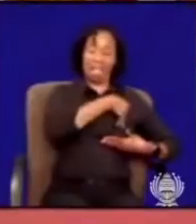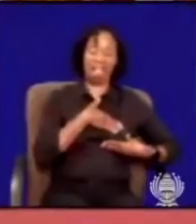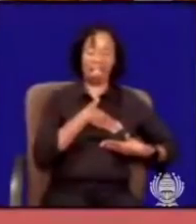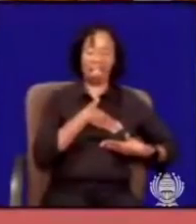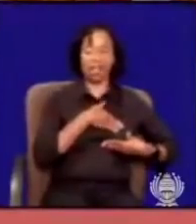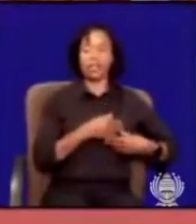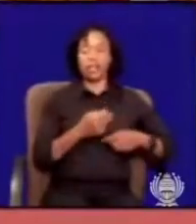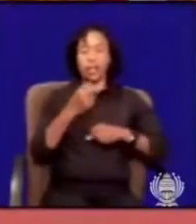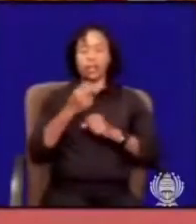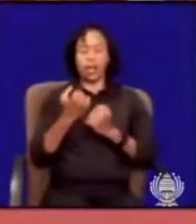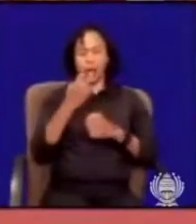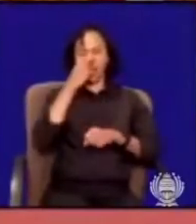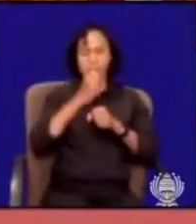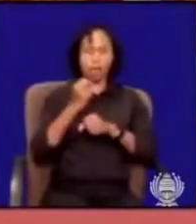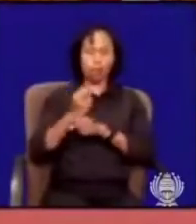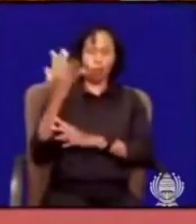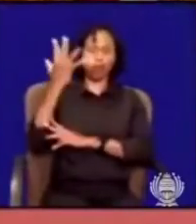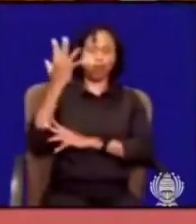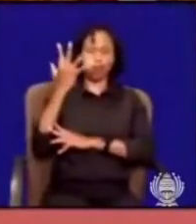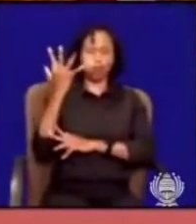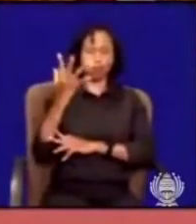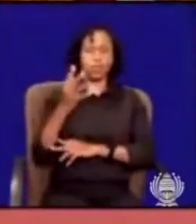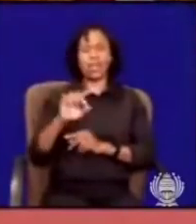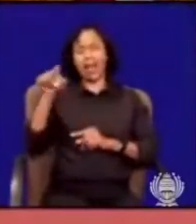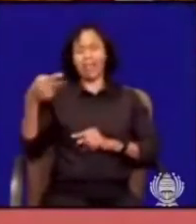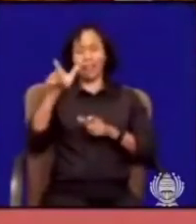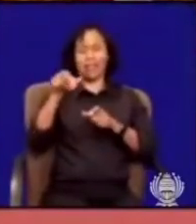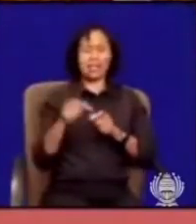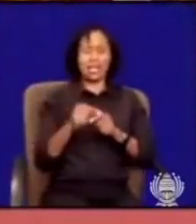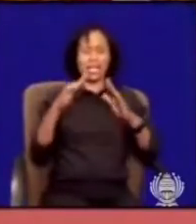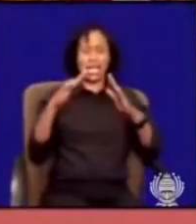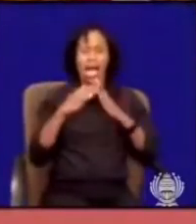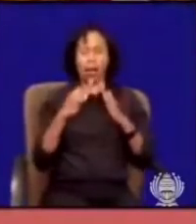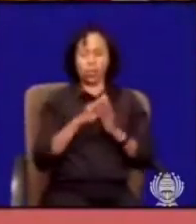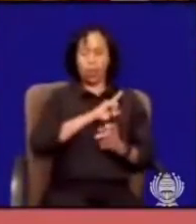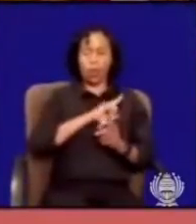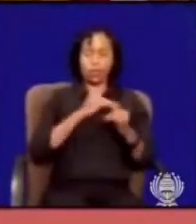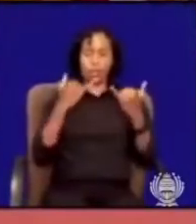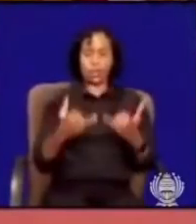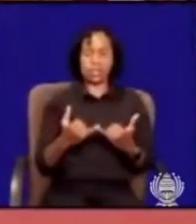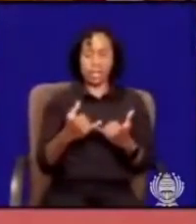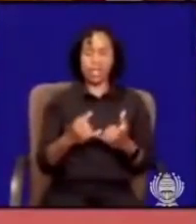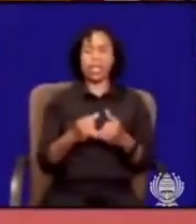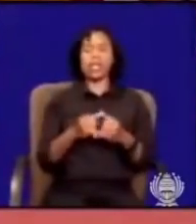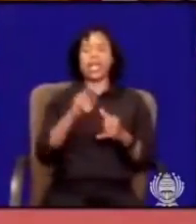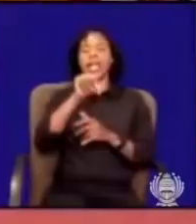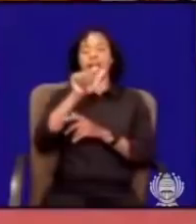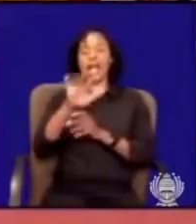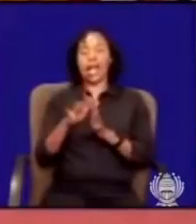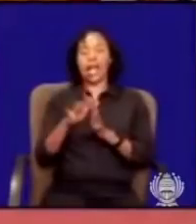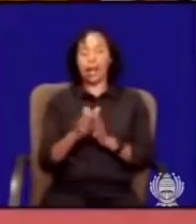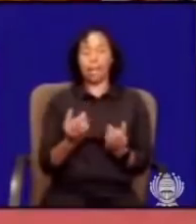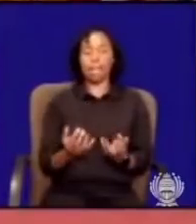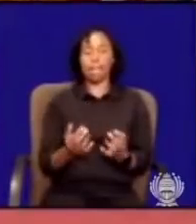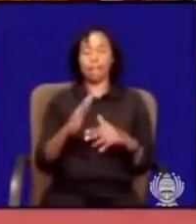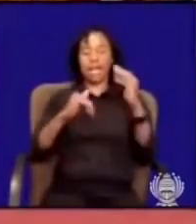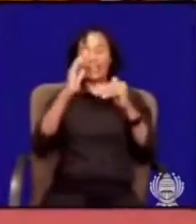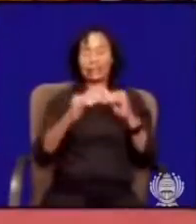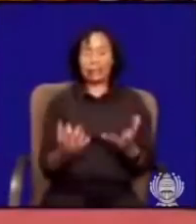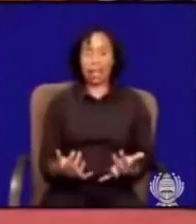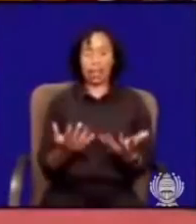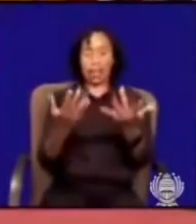house. Because this year, our magnificent National Assembly building burnt down, leaving this sixth